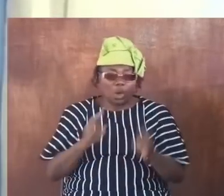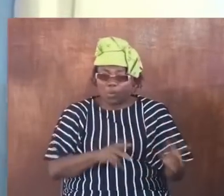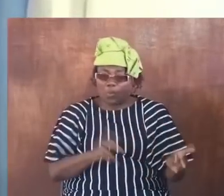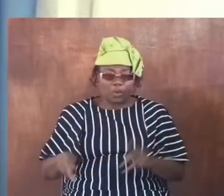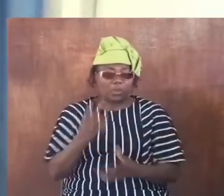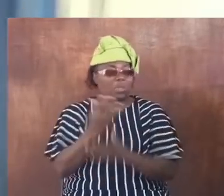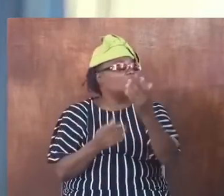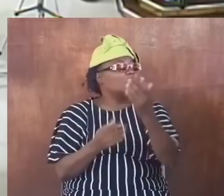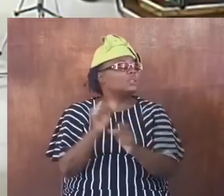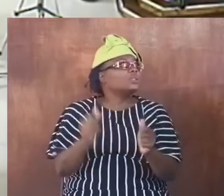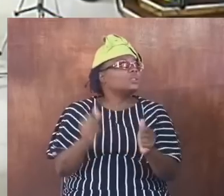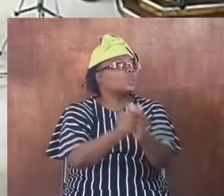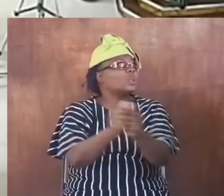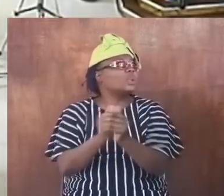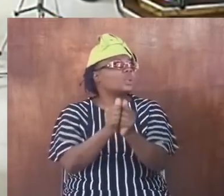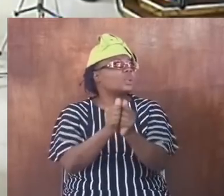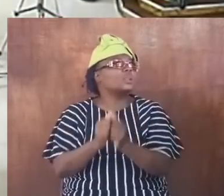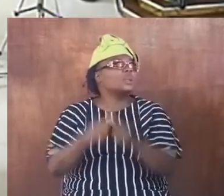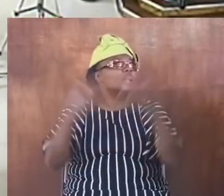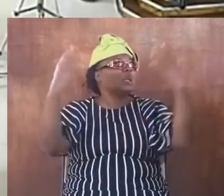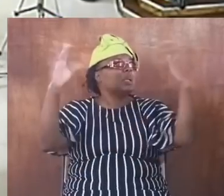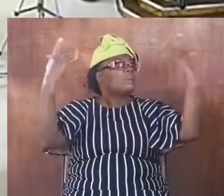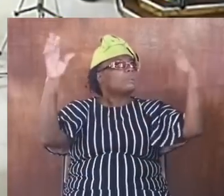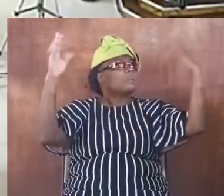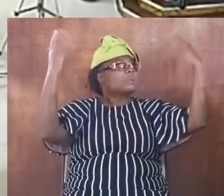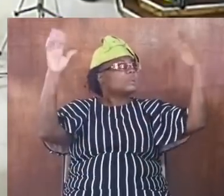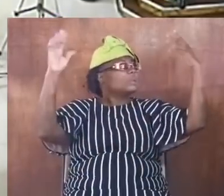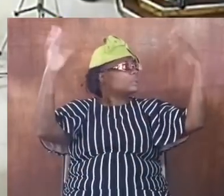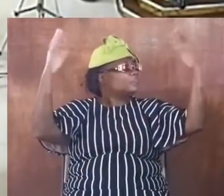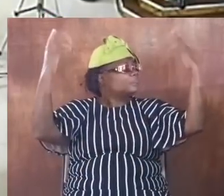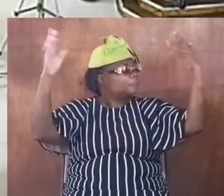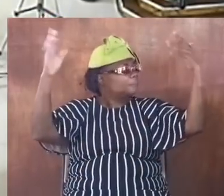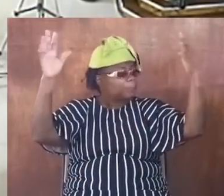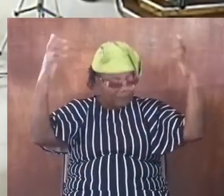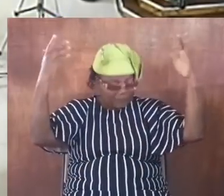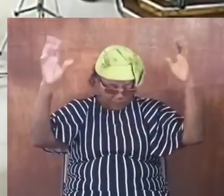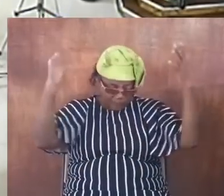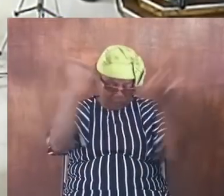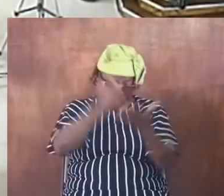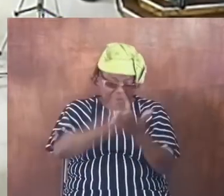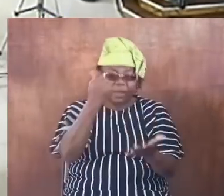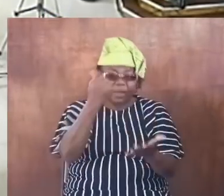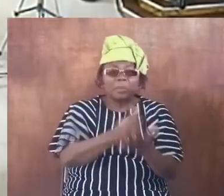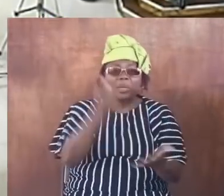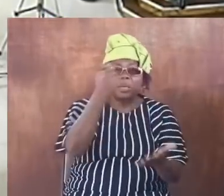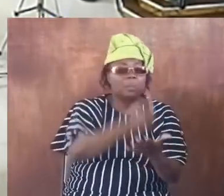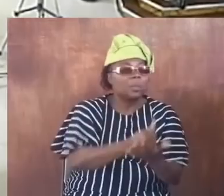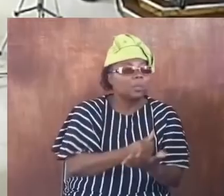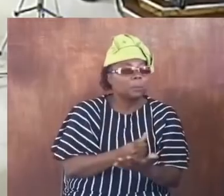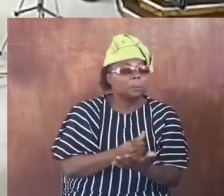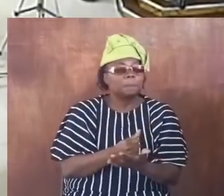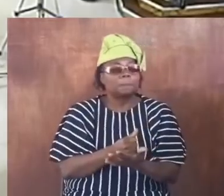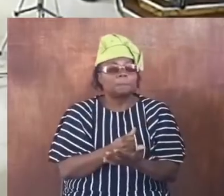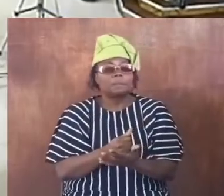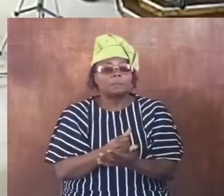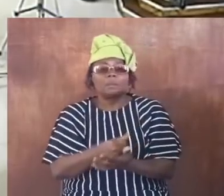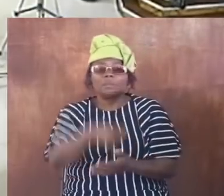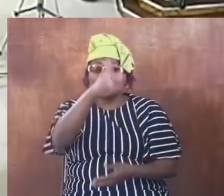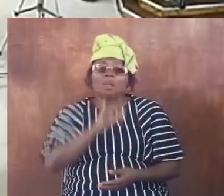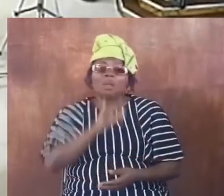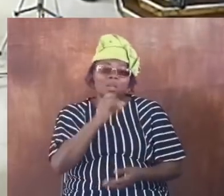him a 2022 clap offering of praise. Amen. Amen. Amen. Isn't God